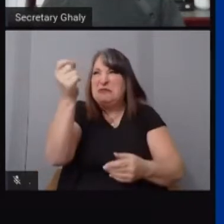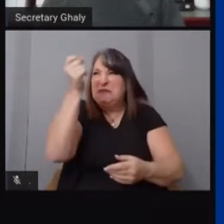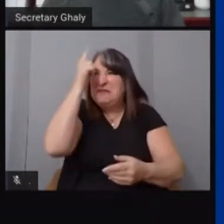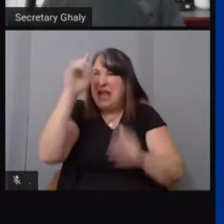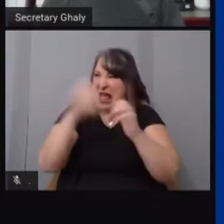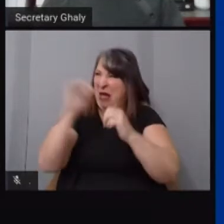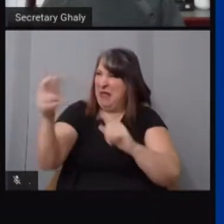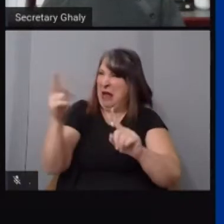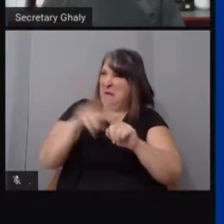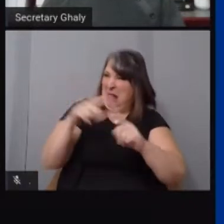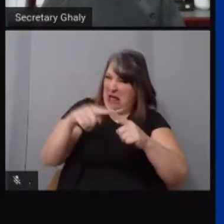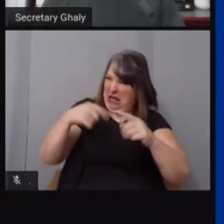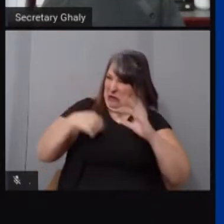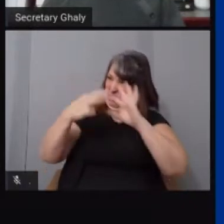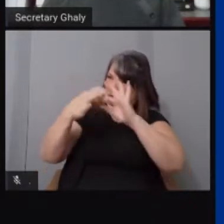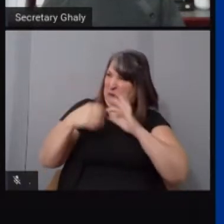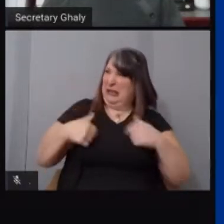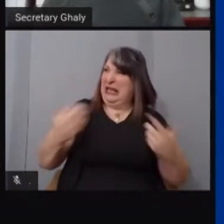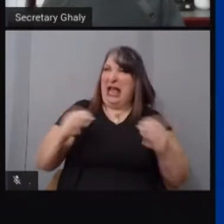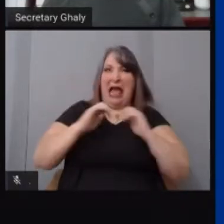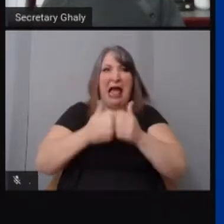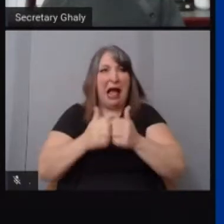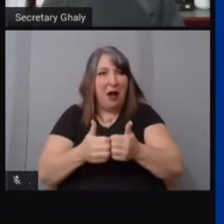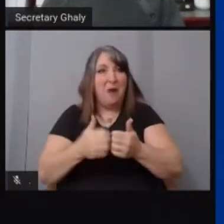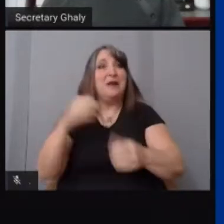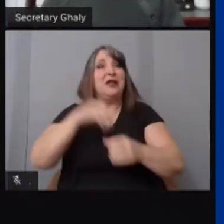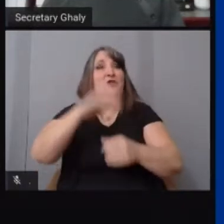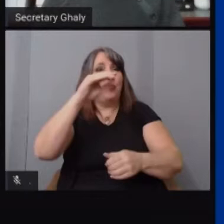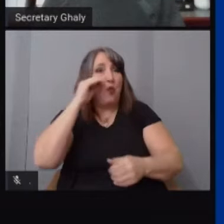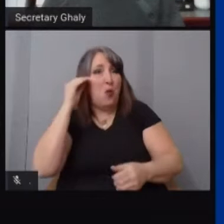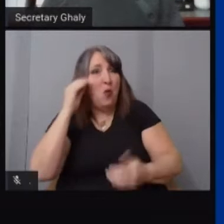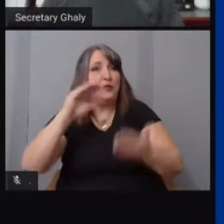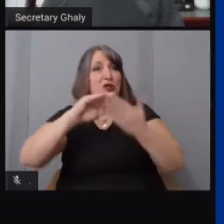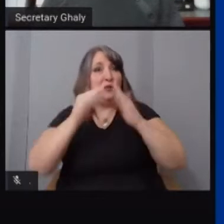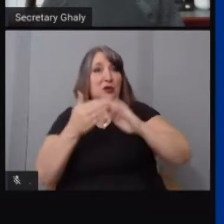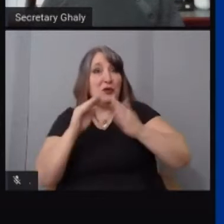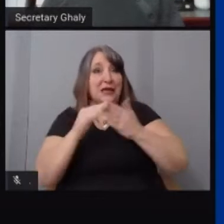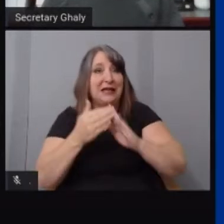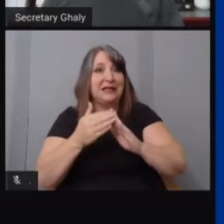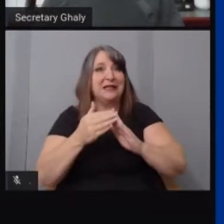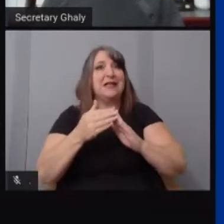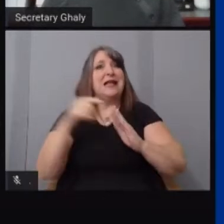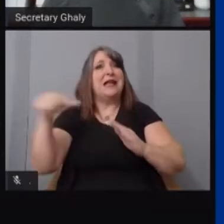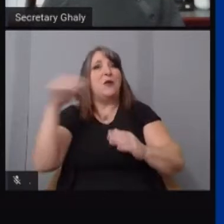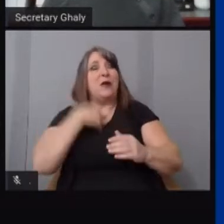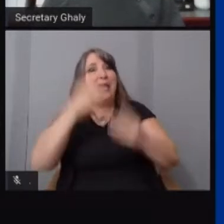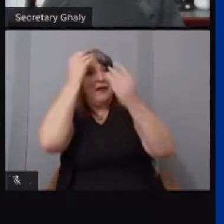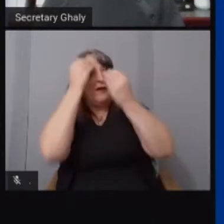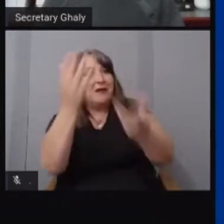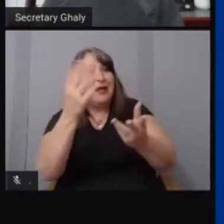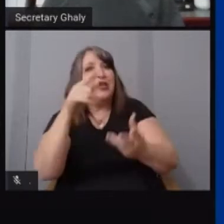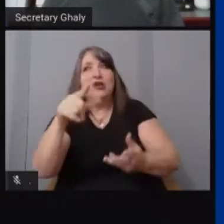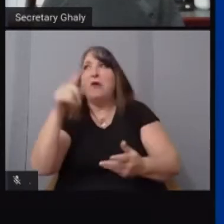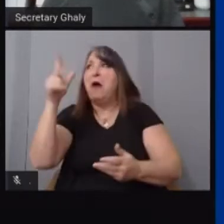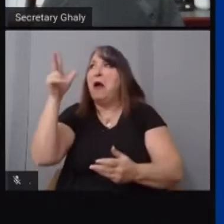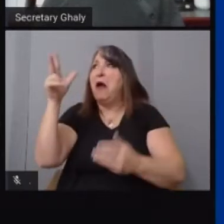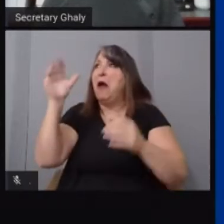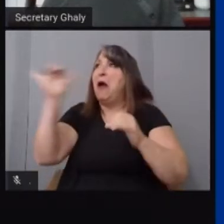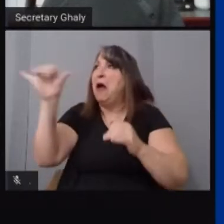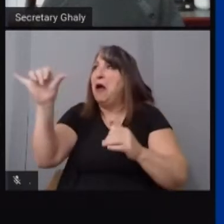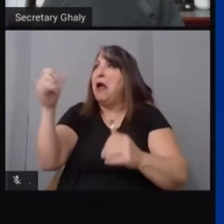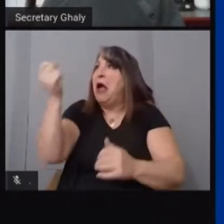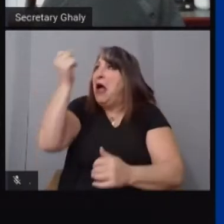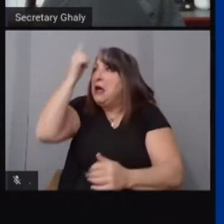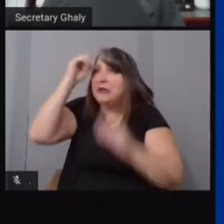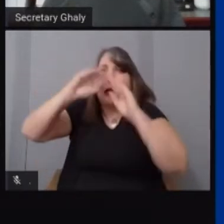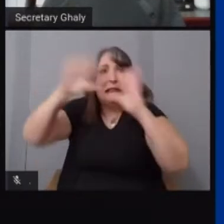public partners, all of you in your homes and in your communities, can not just understand, but can imagine implementing